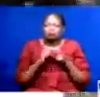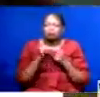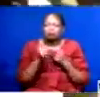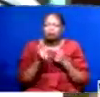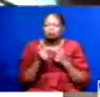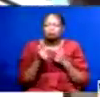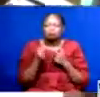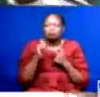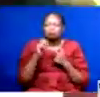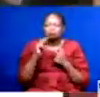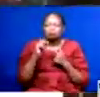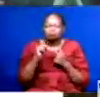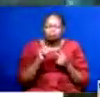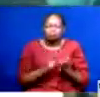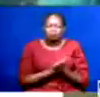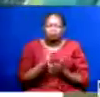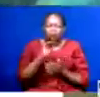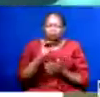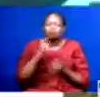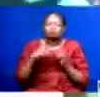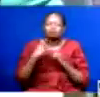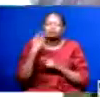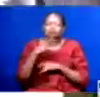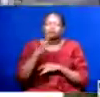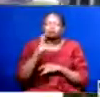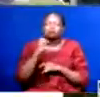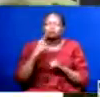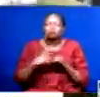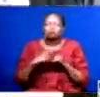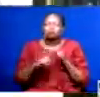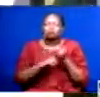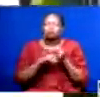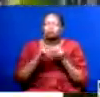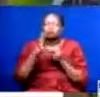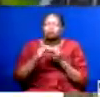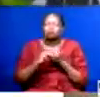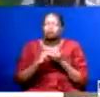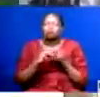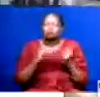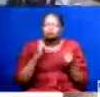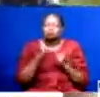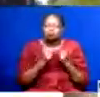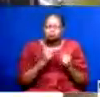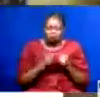and Sheila Mbaku won the over 50 years 6-kilometer races.